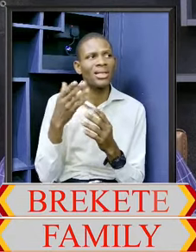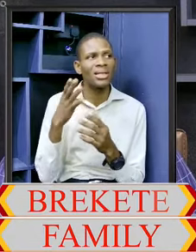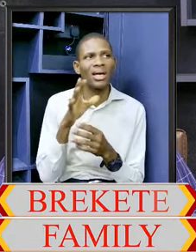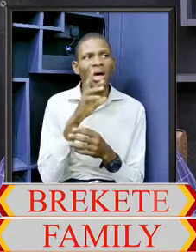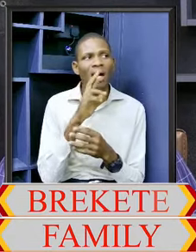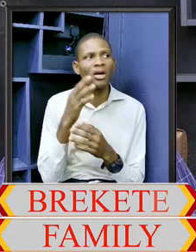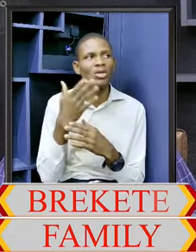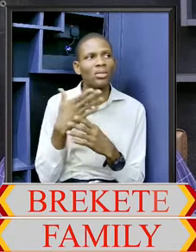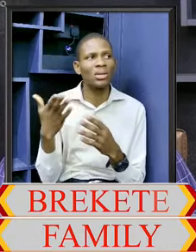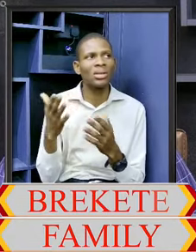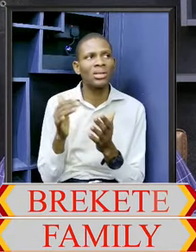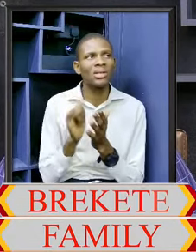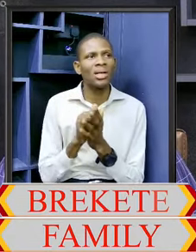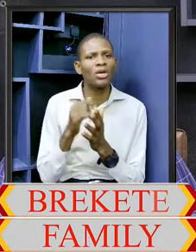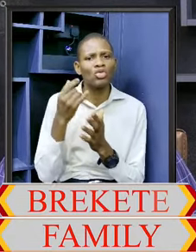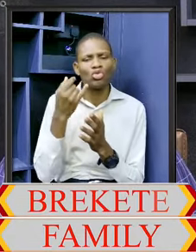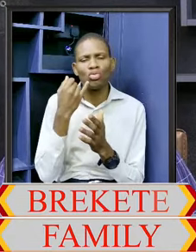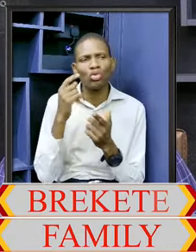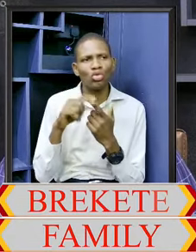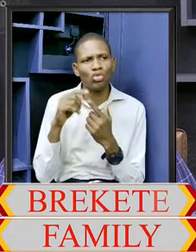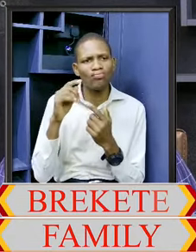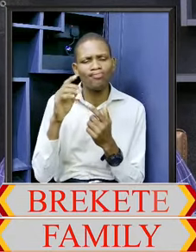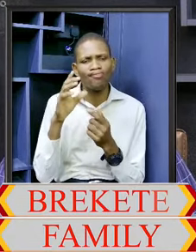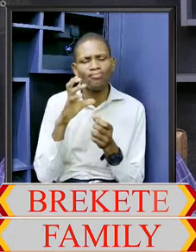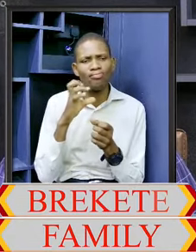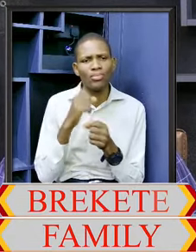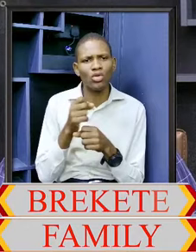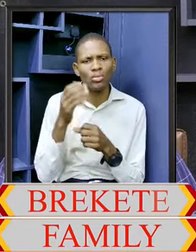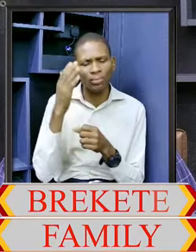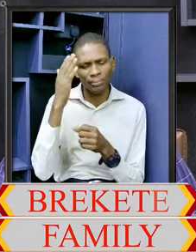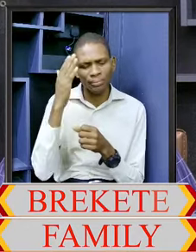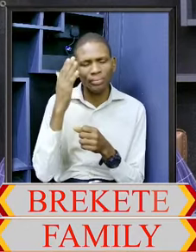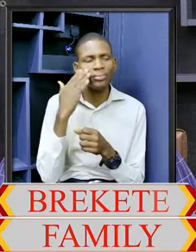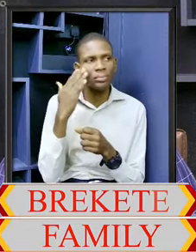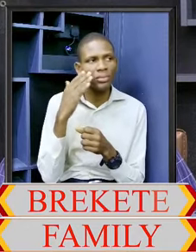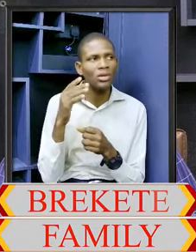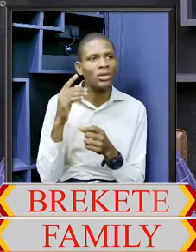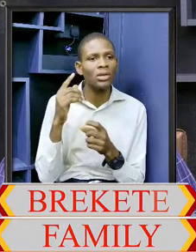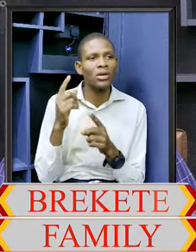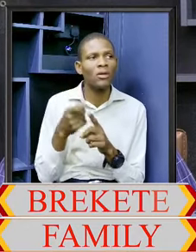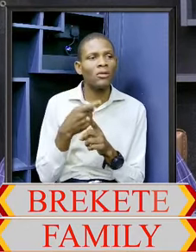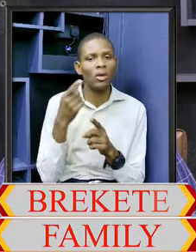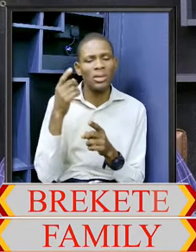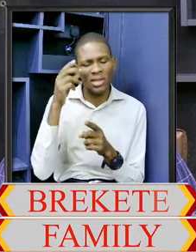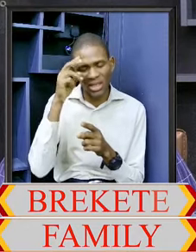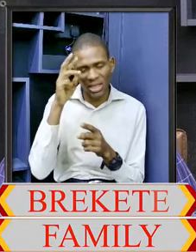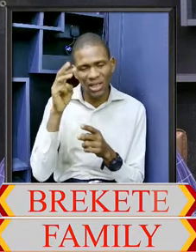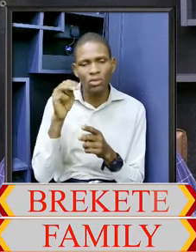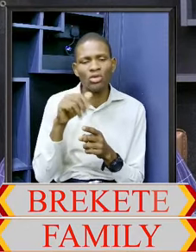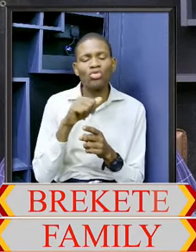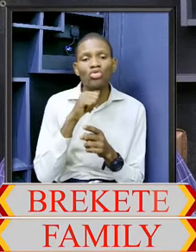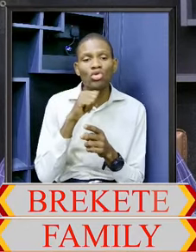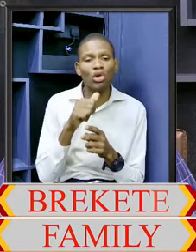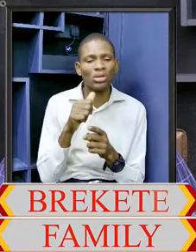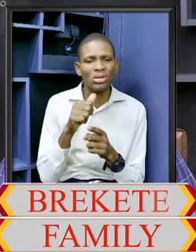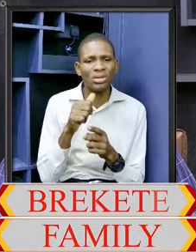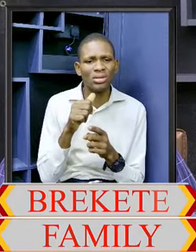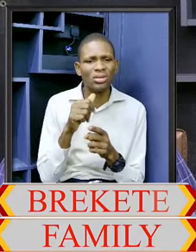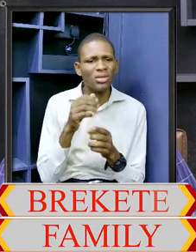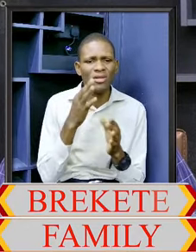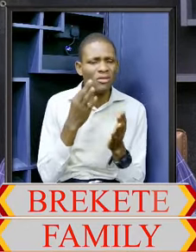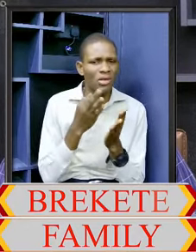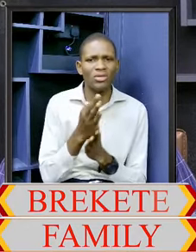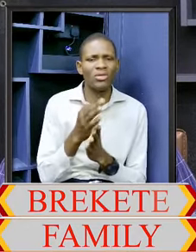some things where you suppose raise your antenna. You understand? From inconsistency to where they work, where you know they